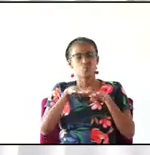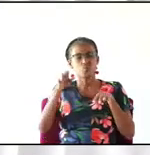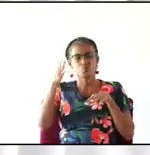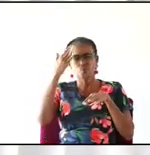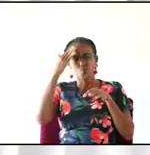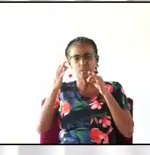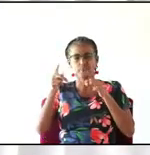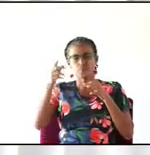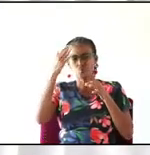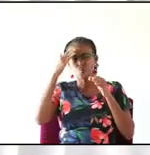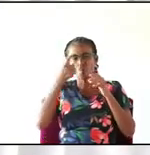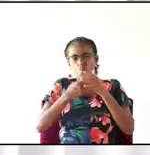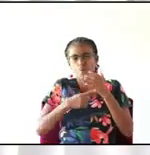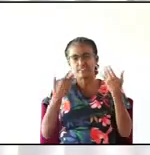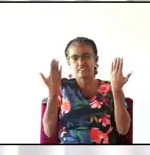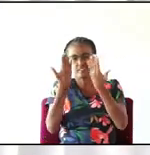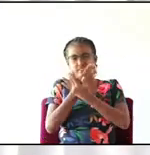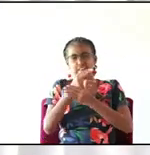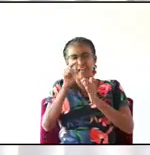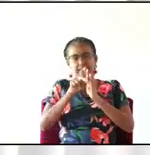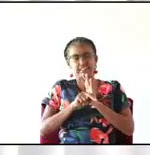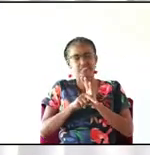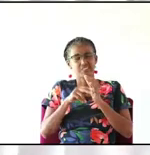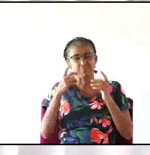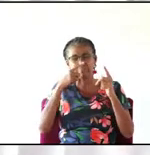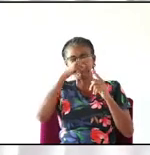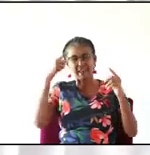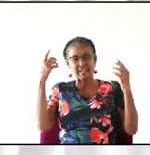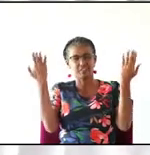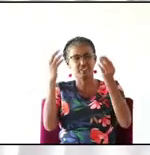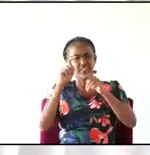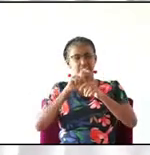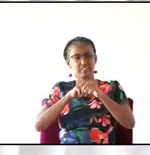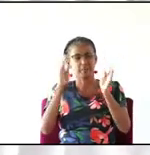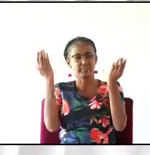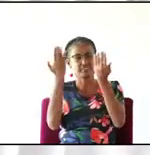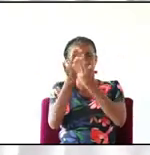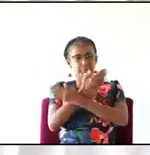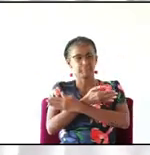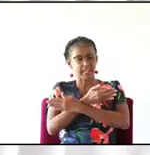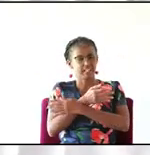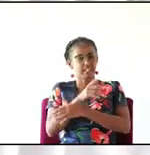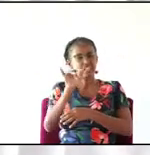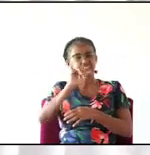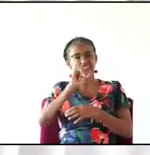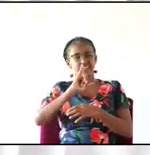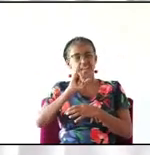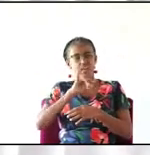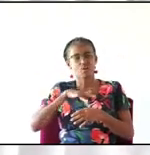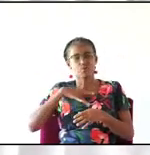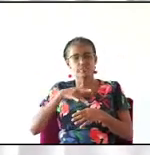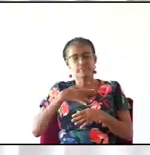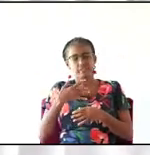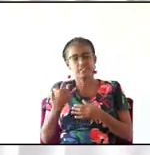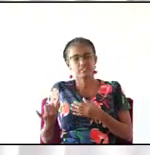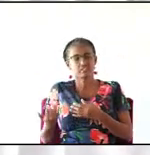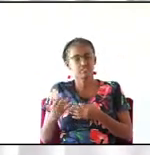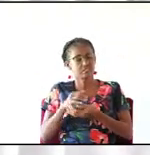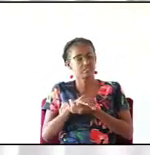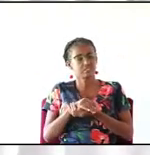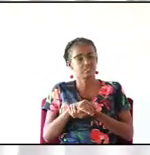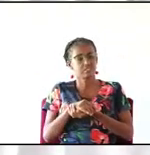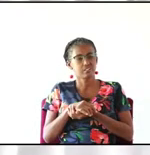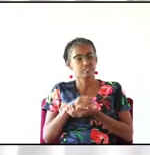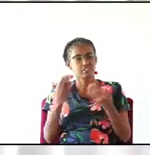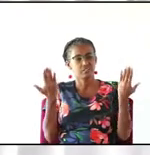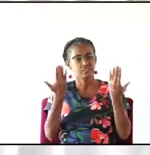you can hold on to it, but blackness where the person is standing beside you and you have no idea, except you can sense that someone